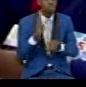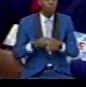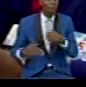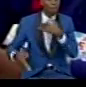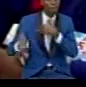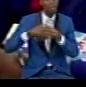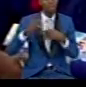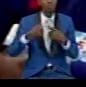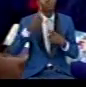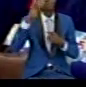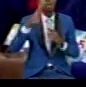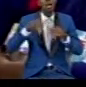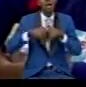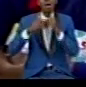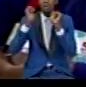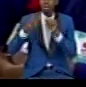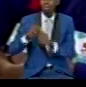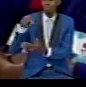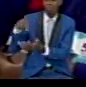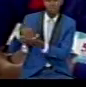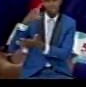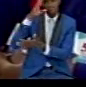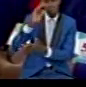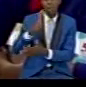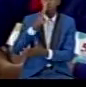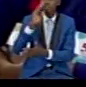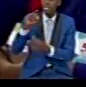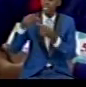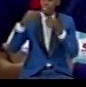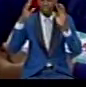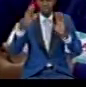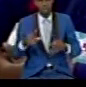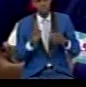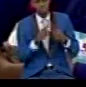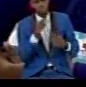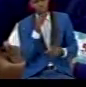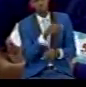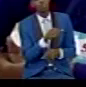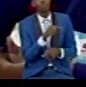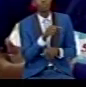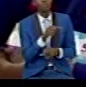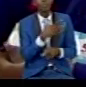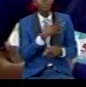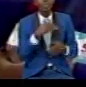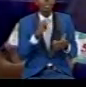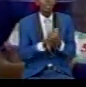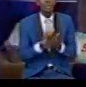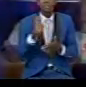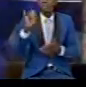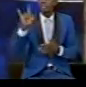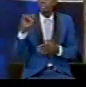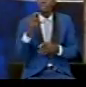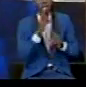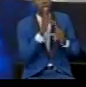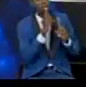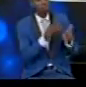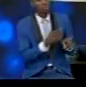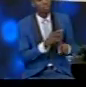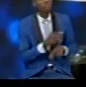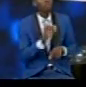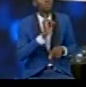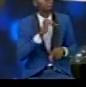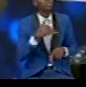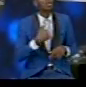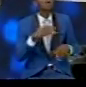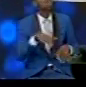could such a person be an enemy to you? He said, he answered, "I have found thee." He didn't